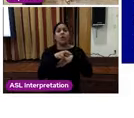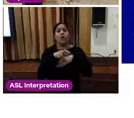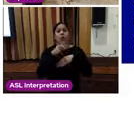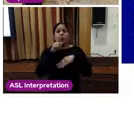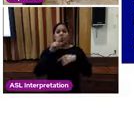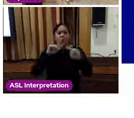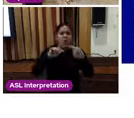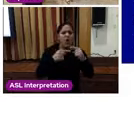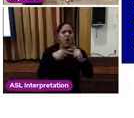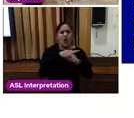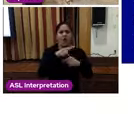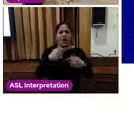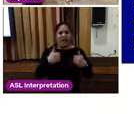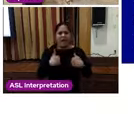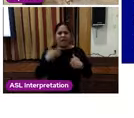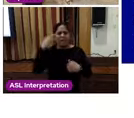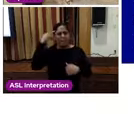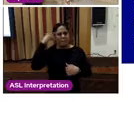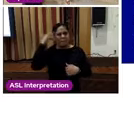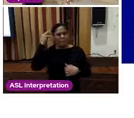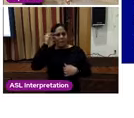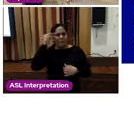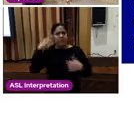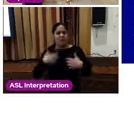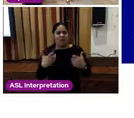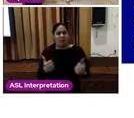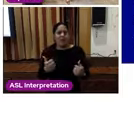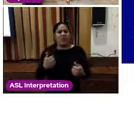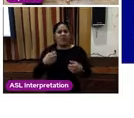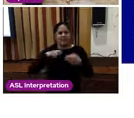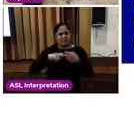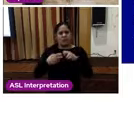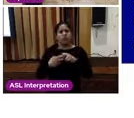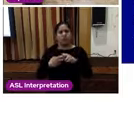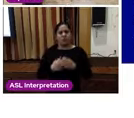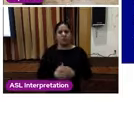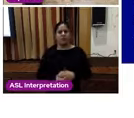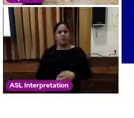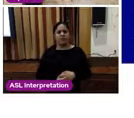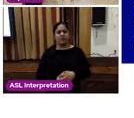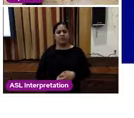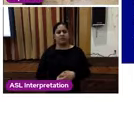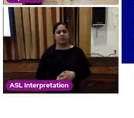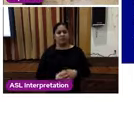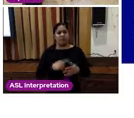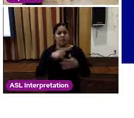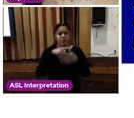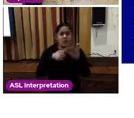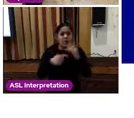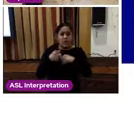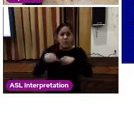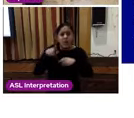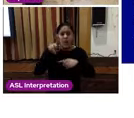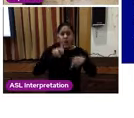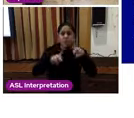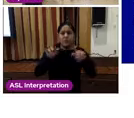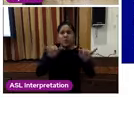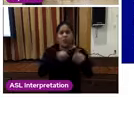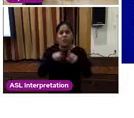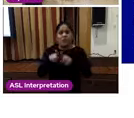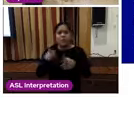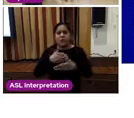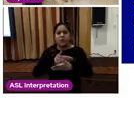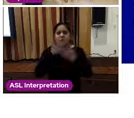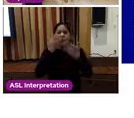from severe mental health issues. A lot of them are struggling with their housing status,